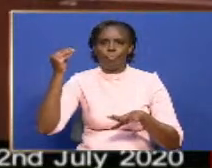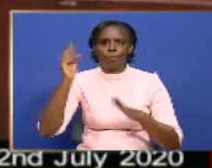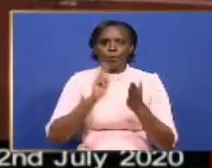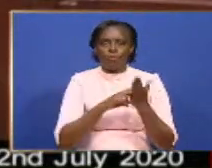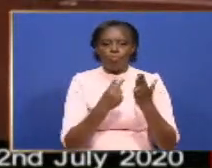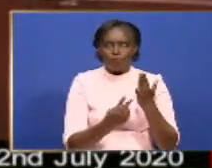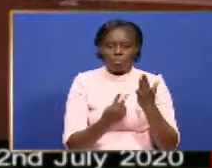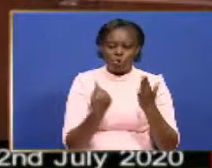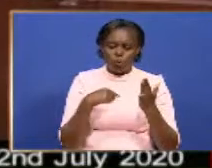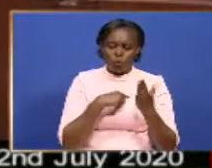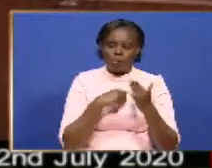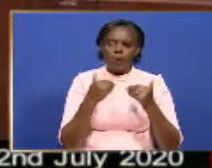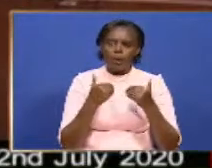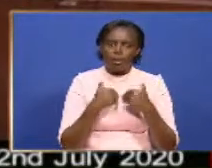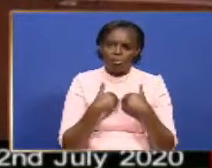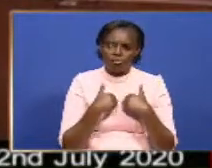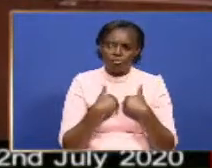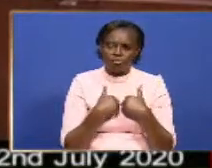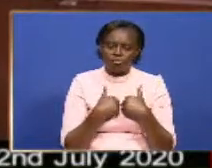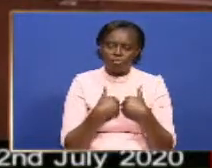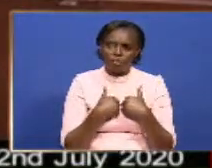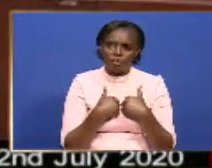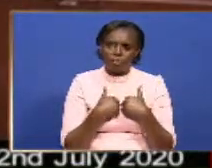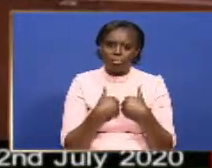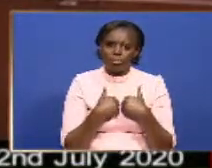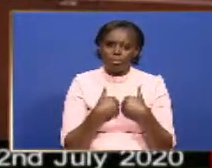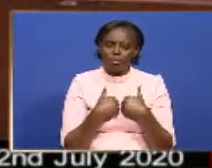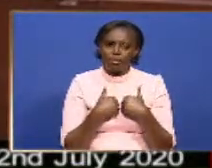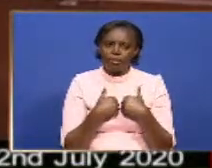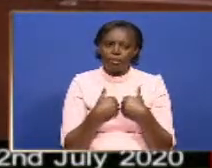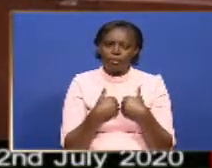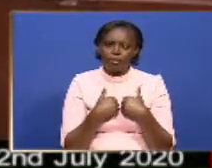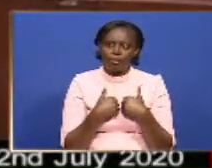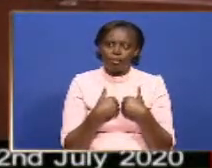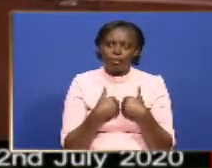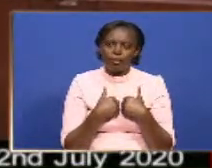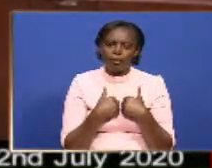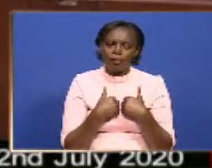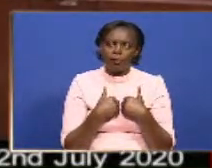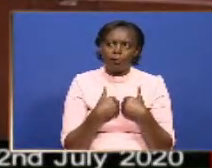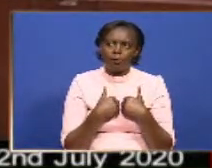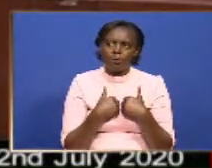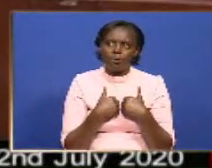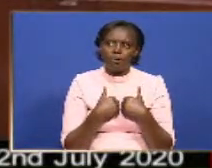We have been having the unfortunate